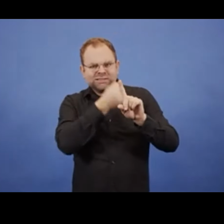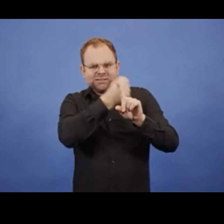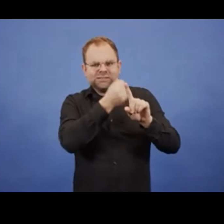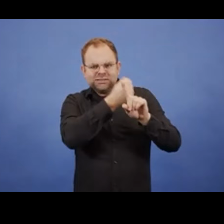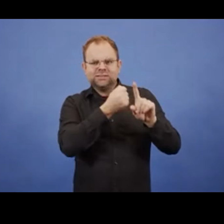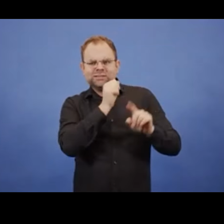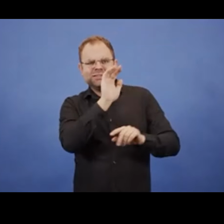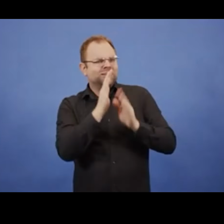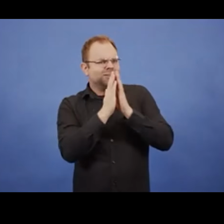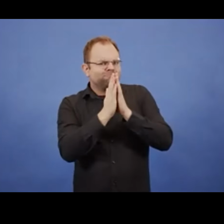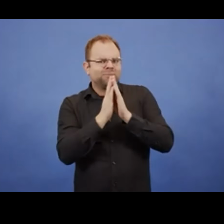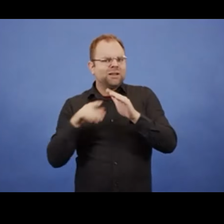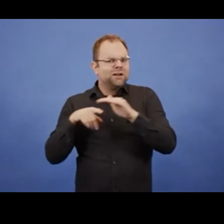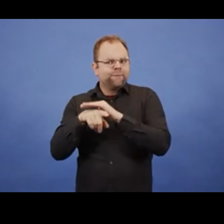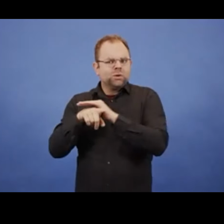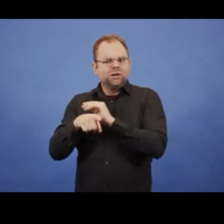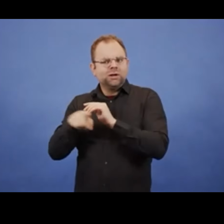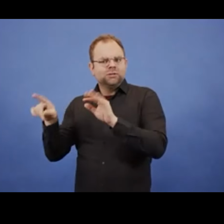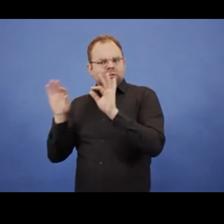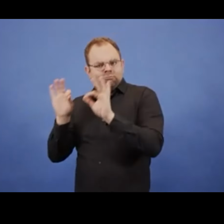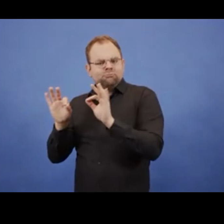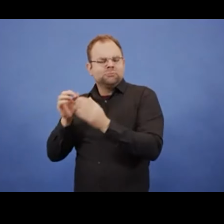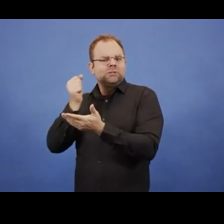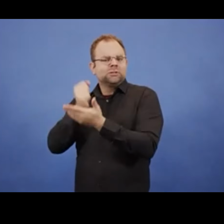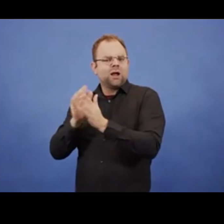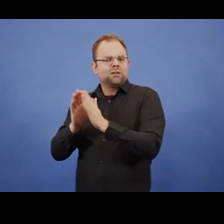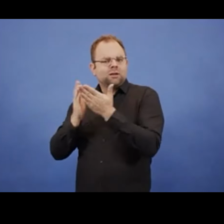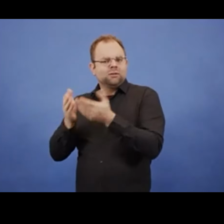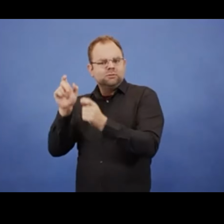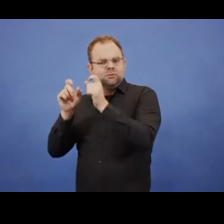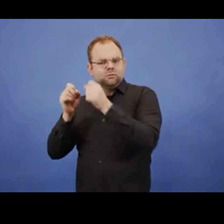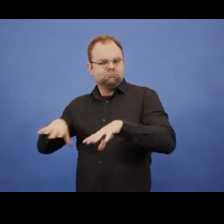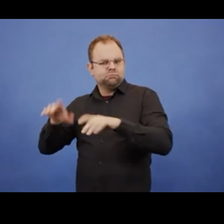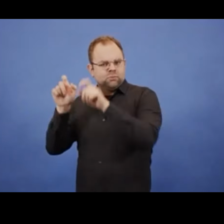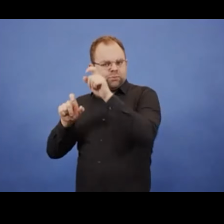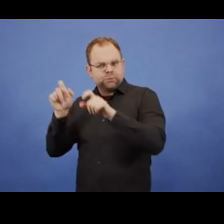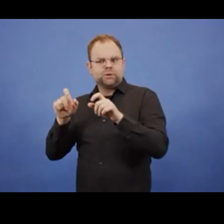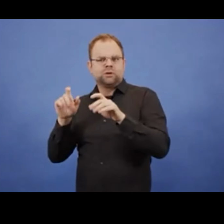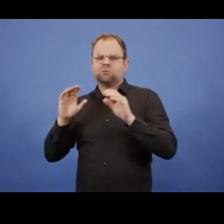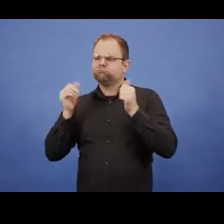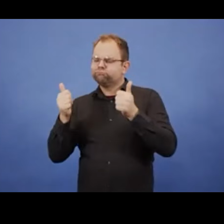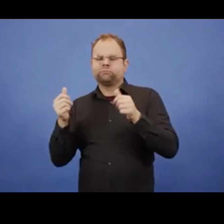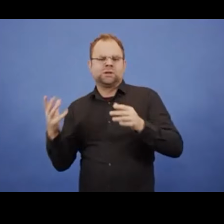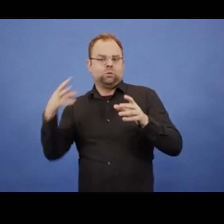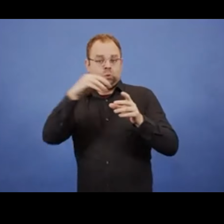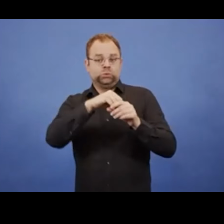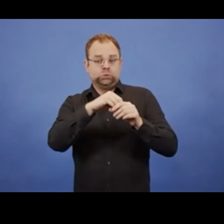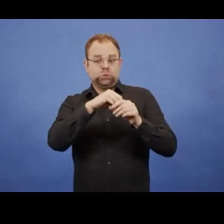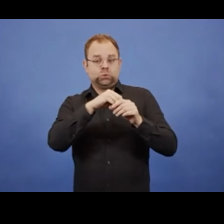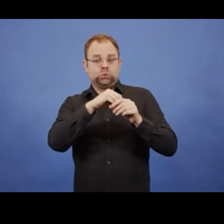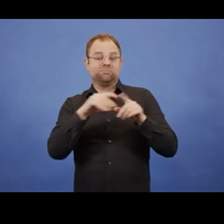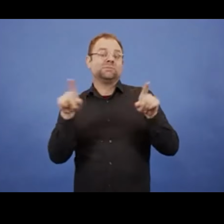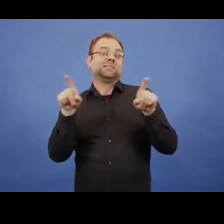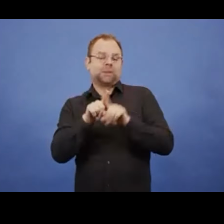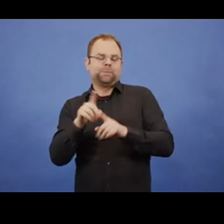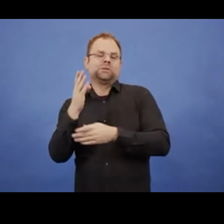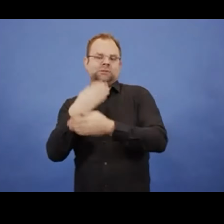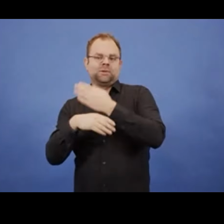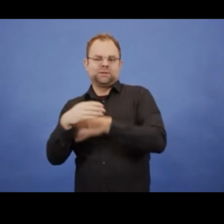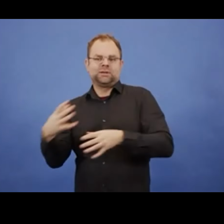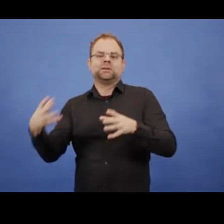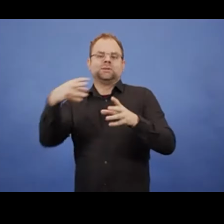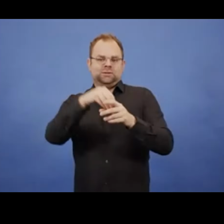global implementation of the Global Compact for Refugees. We will share more information on these webinars. We